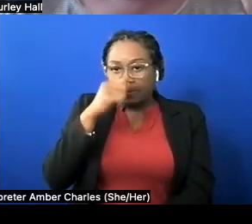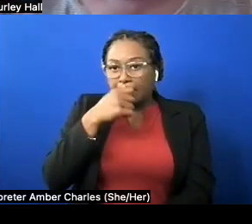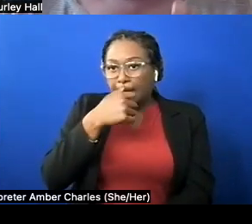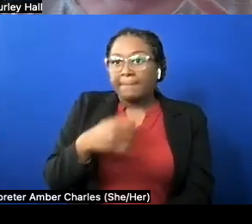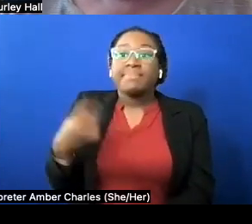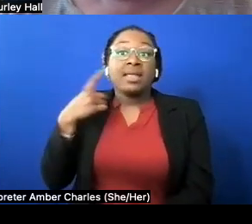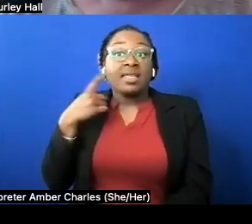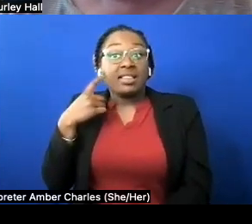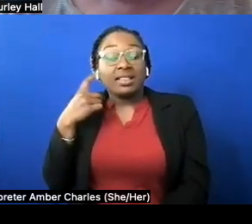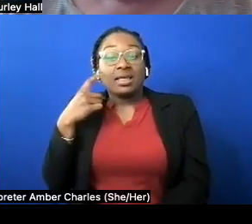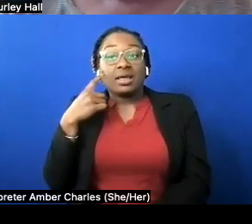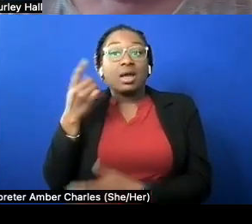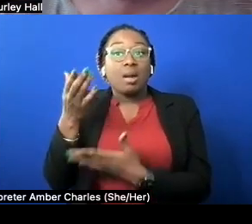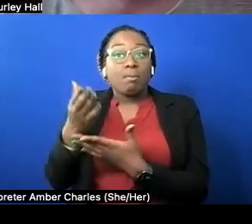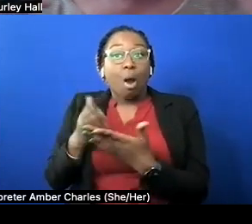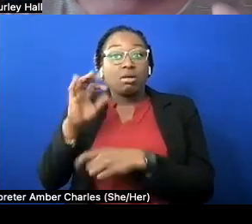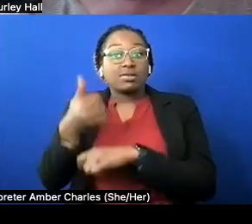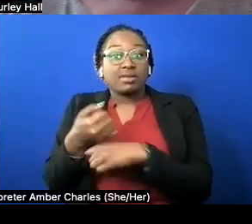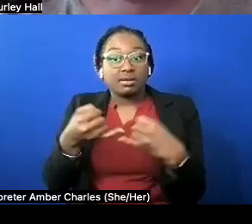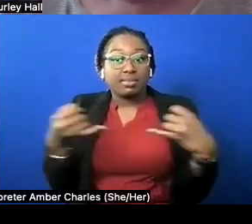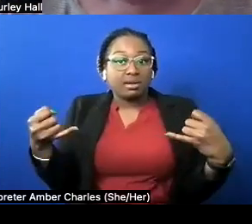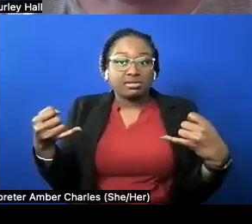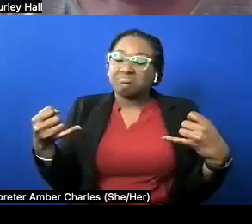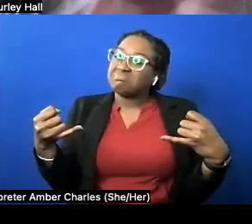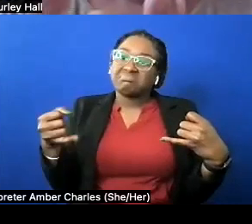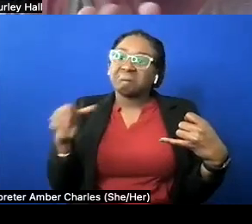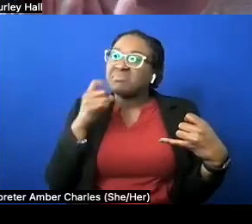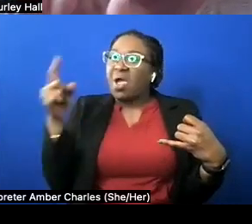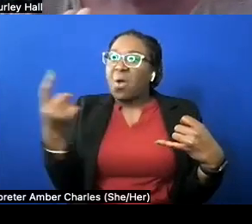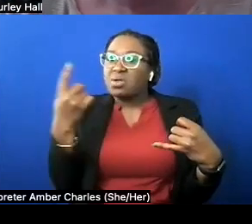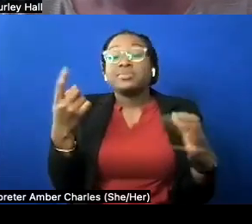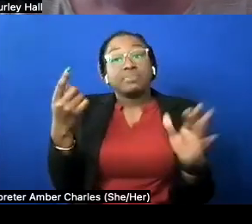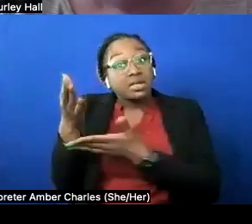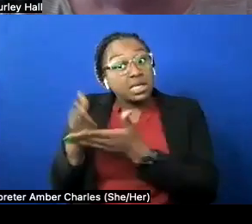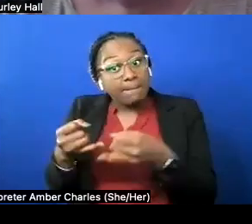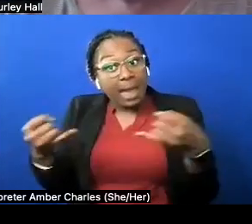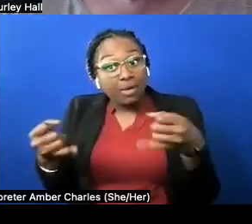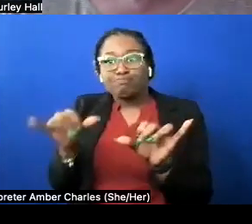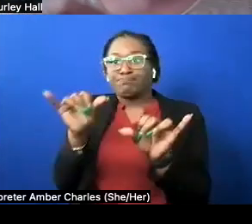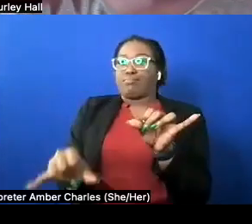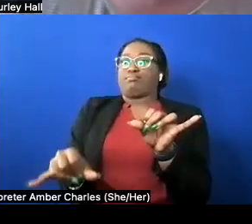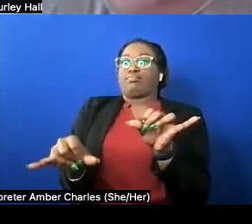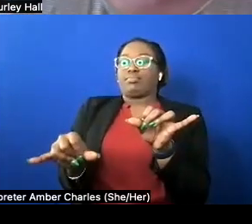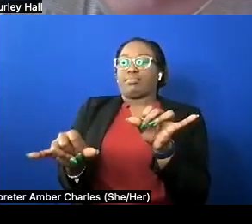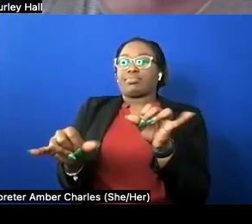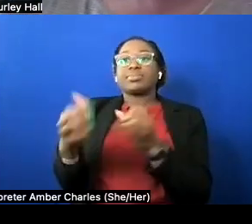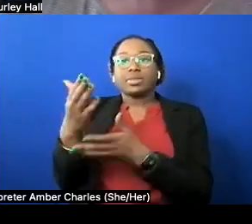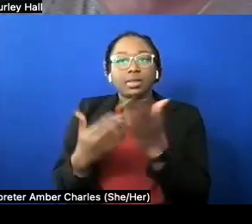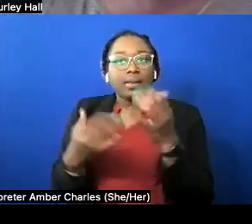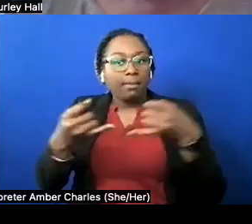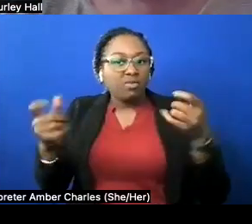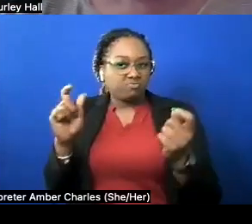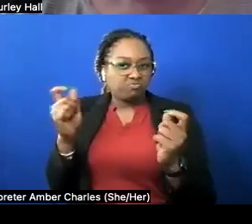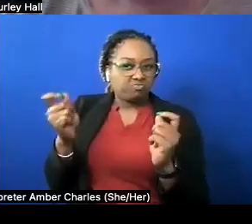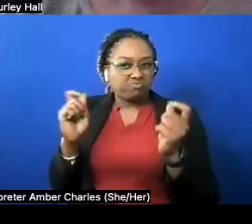part of setting boundaries don't always have to be, some boundaries are fixed, some boundaries adjust as